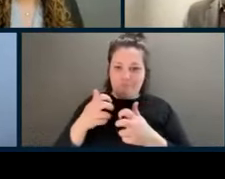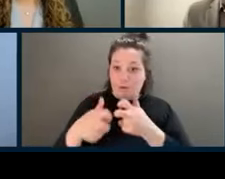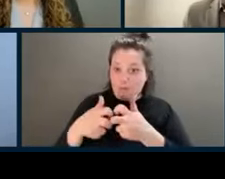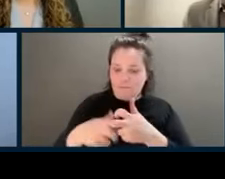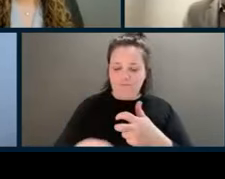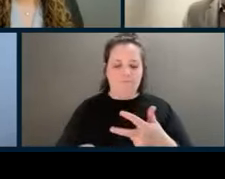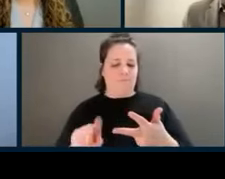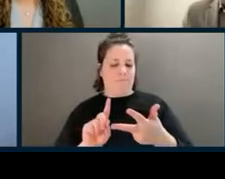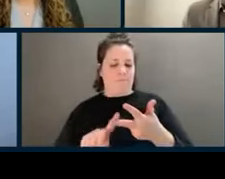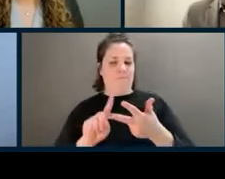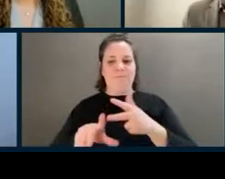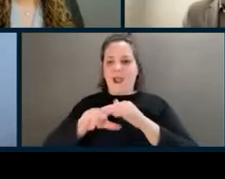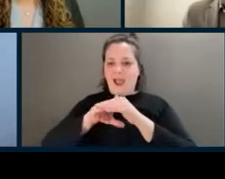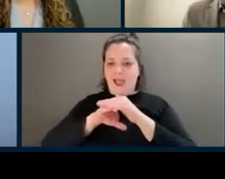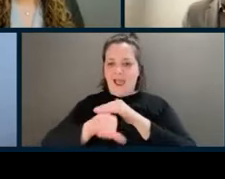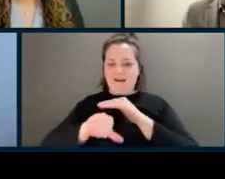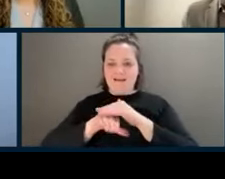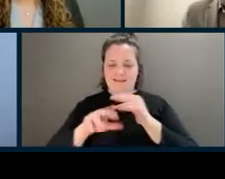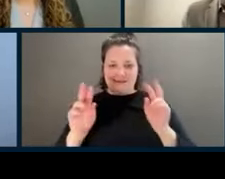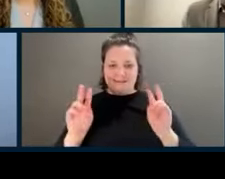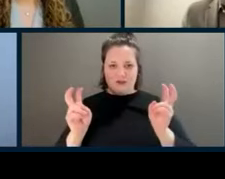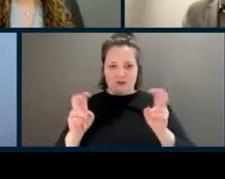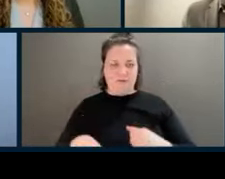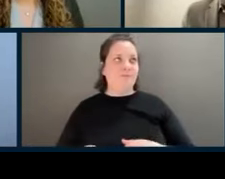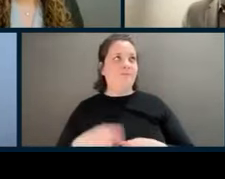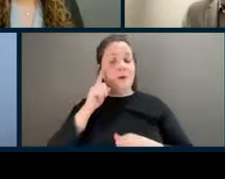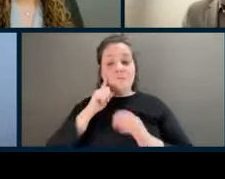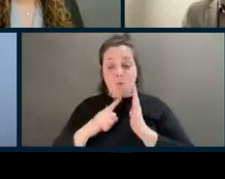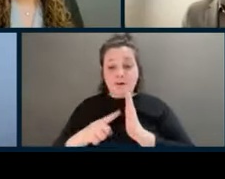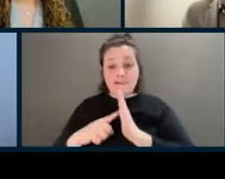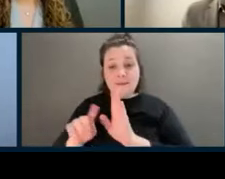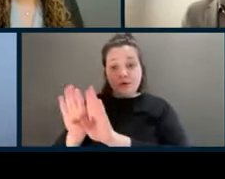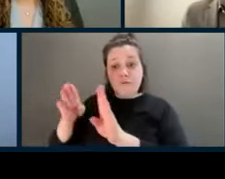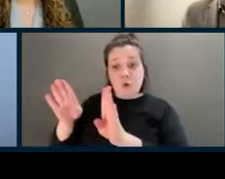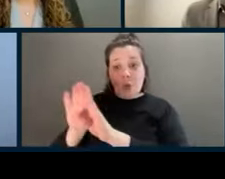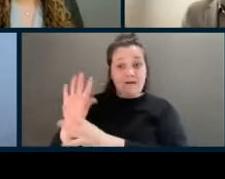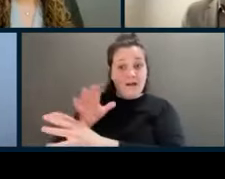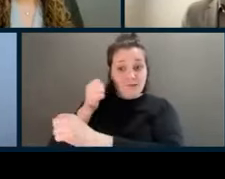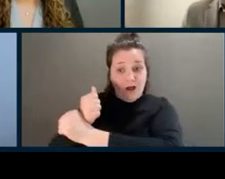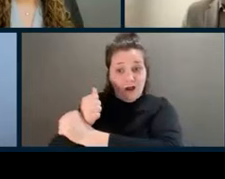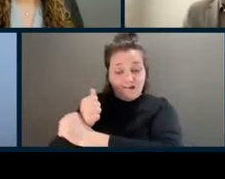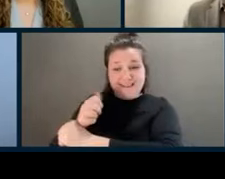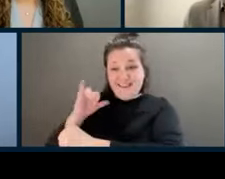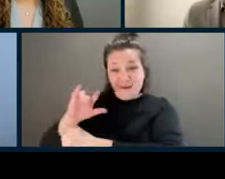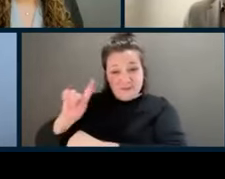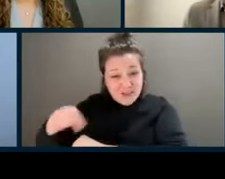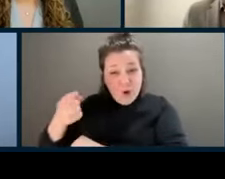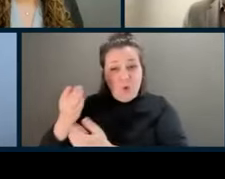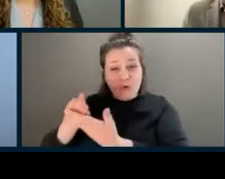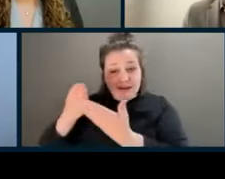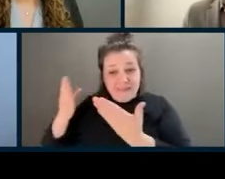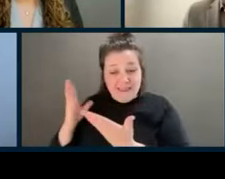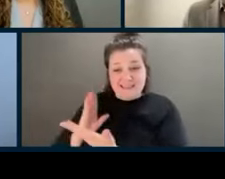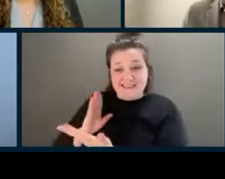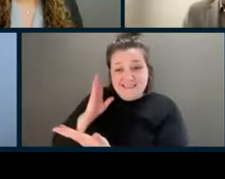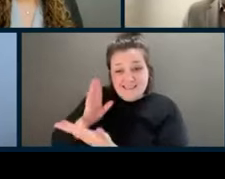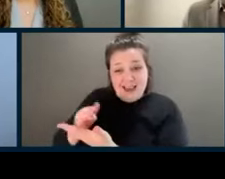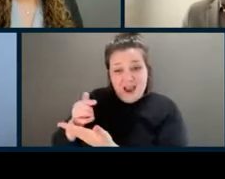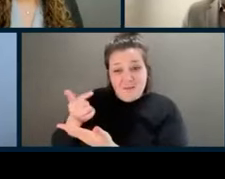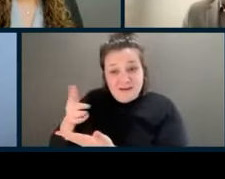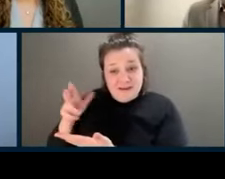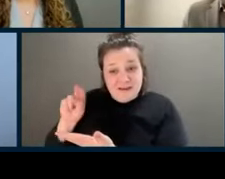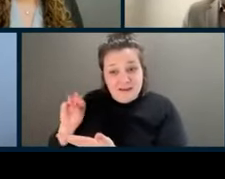if I'm going to take you back a little bit here, a locked door was the only thing that stopped a gunman in Halle, Germany, if you remember, from